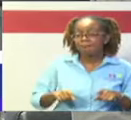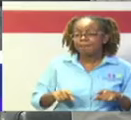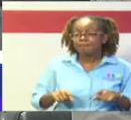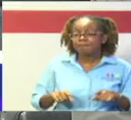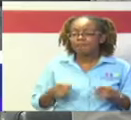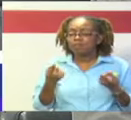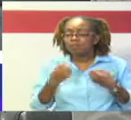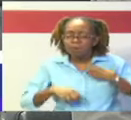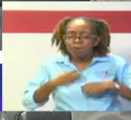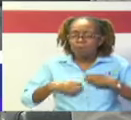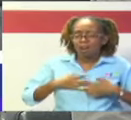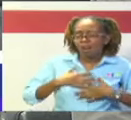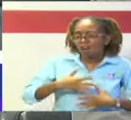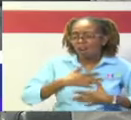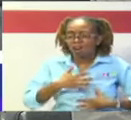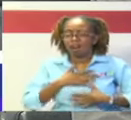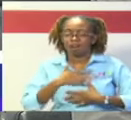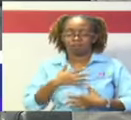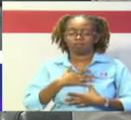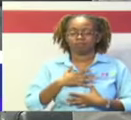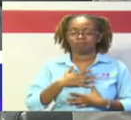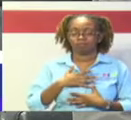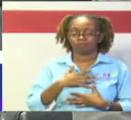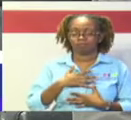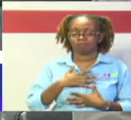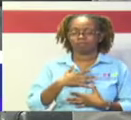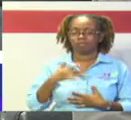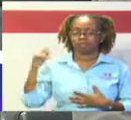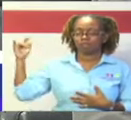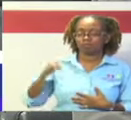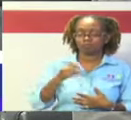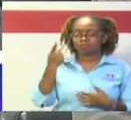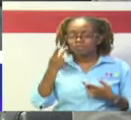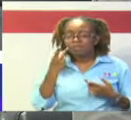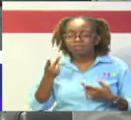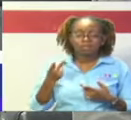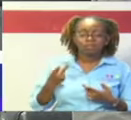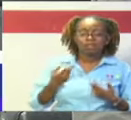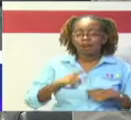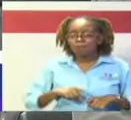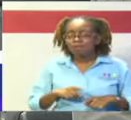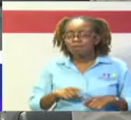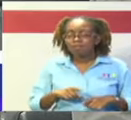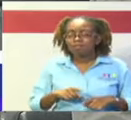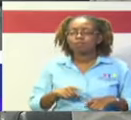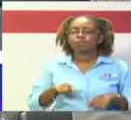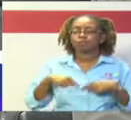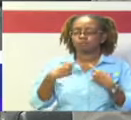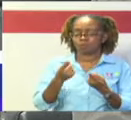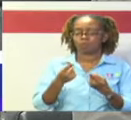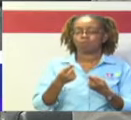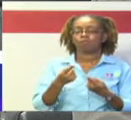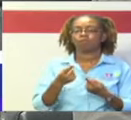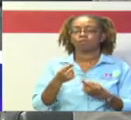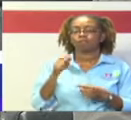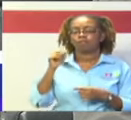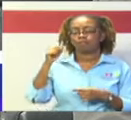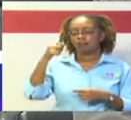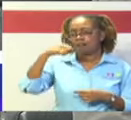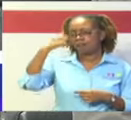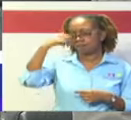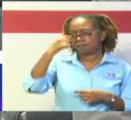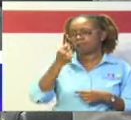returned from foreign travel, then we encourage you very actively to go and get swabbed, because the probability of it